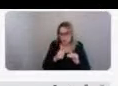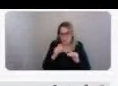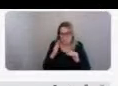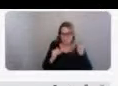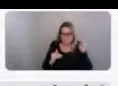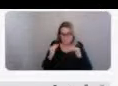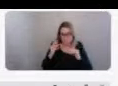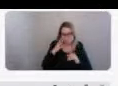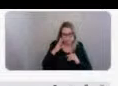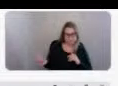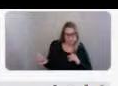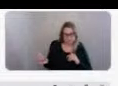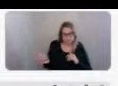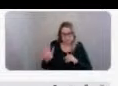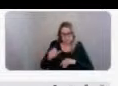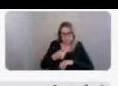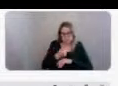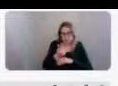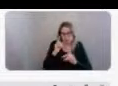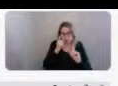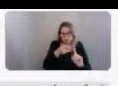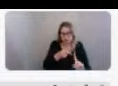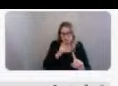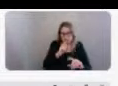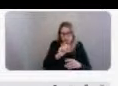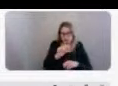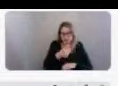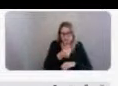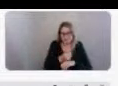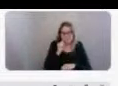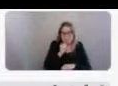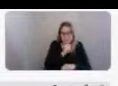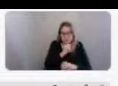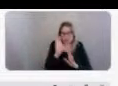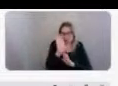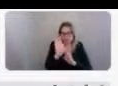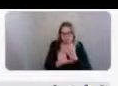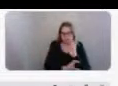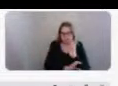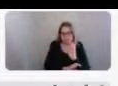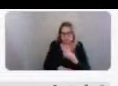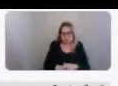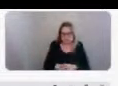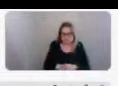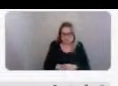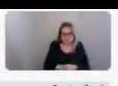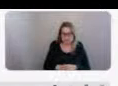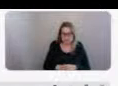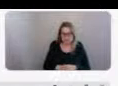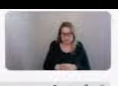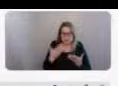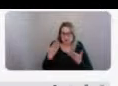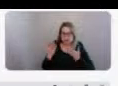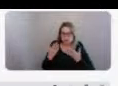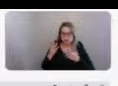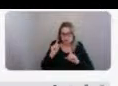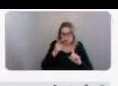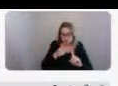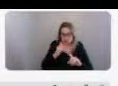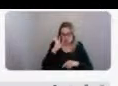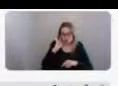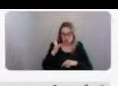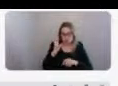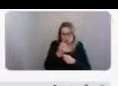disregards redistricting goals as set out in the arizona constitution instead it serves the goal of creating a